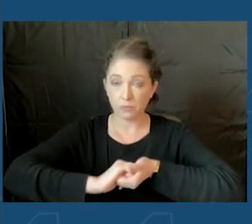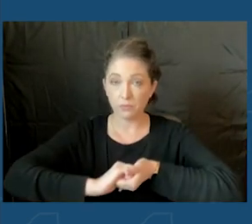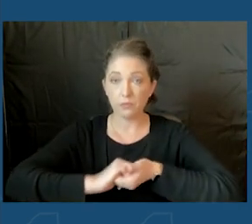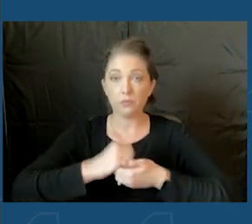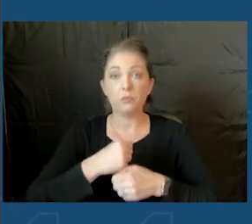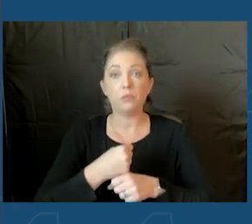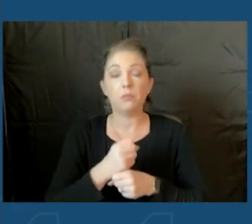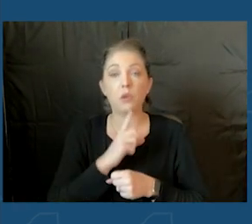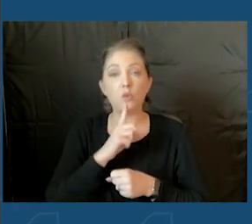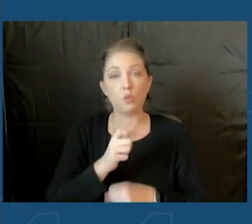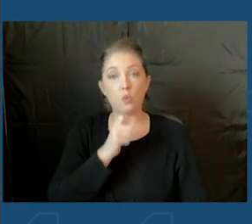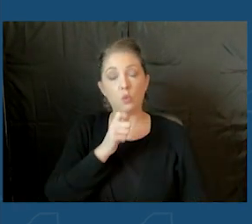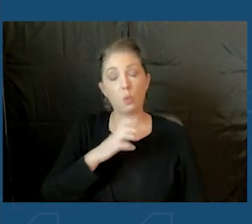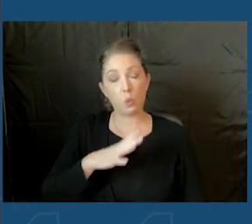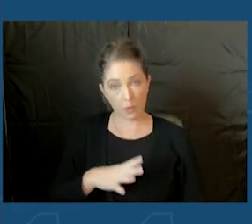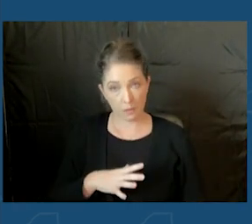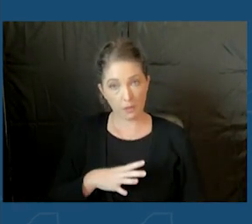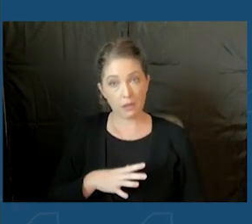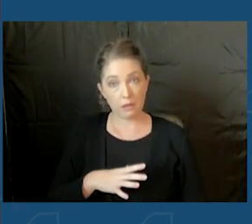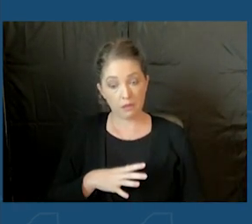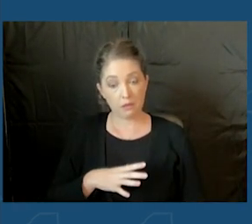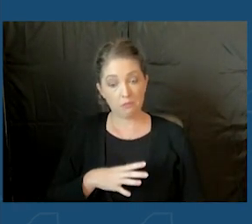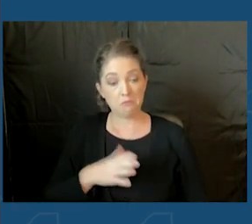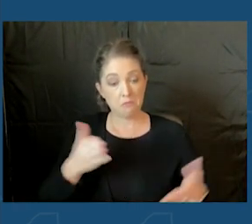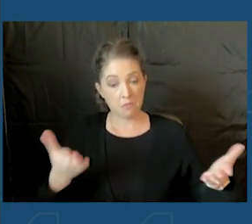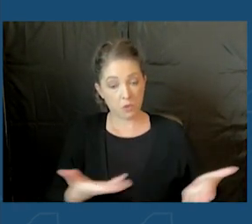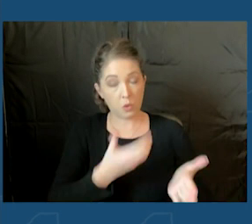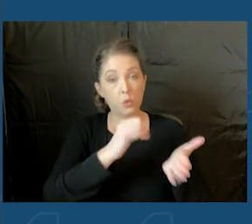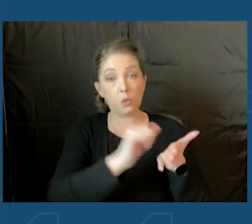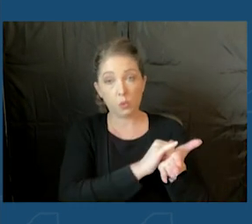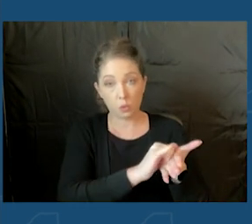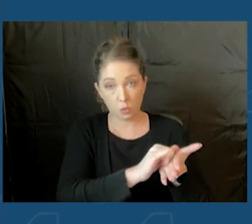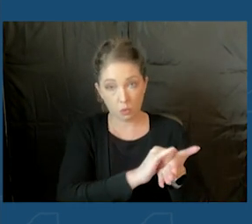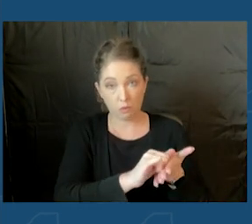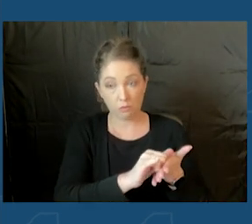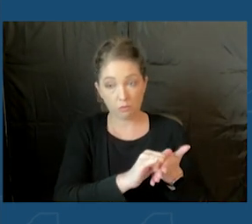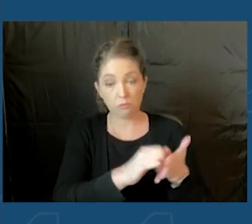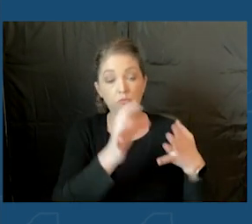that women in New York had a choice